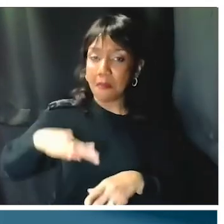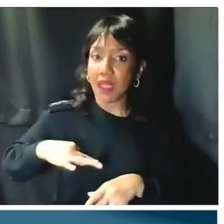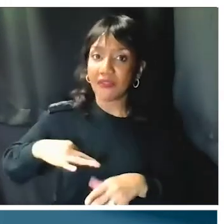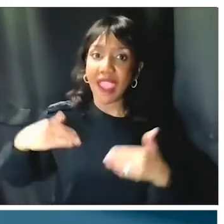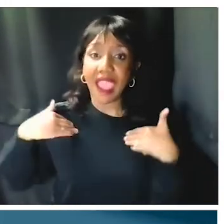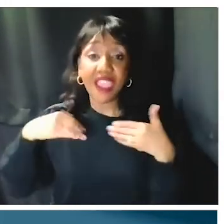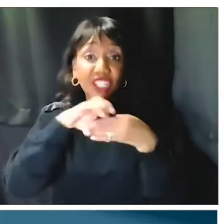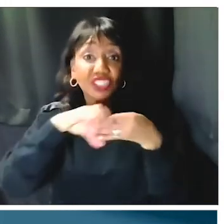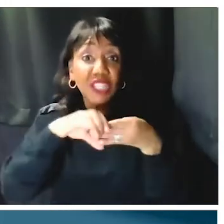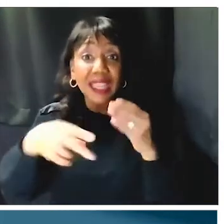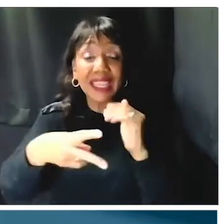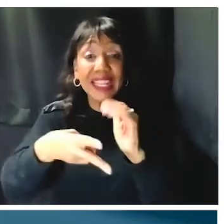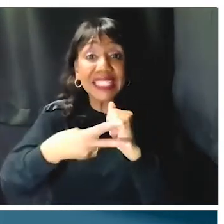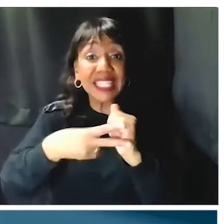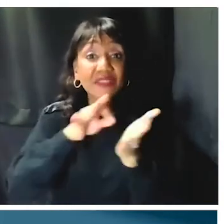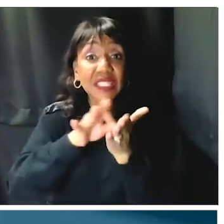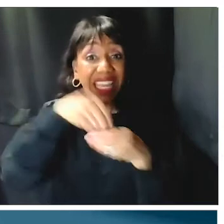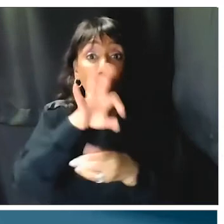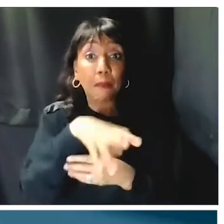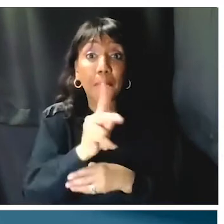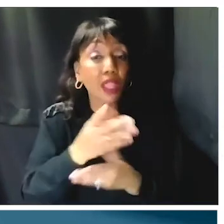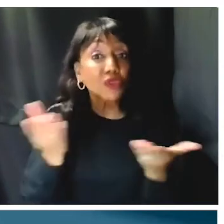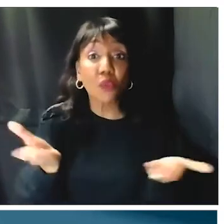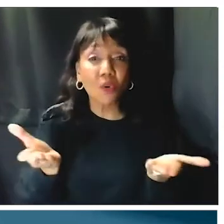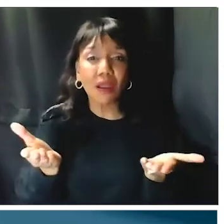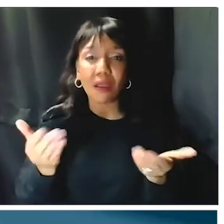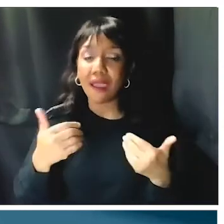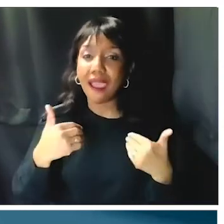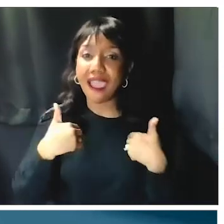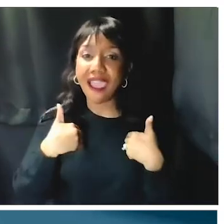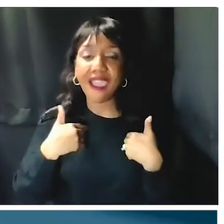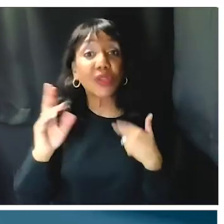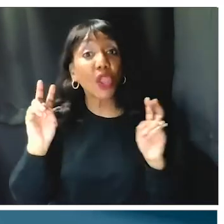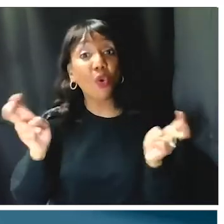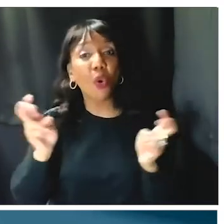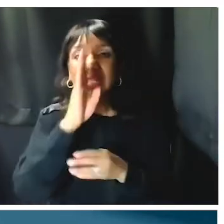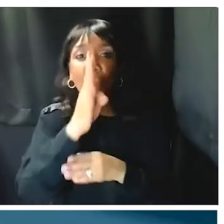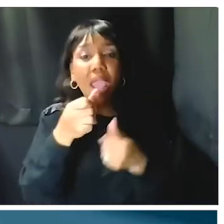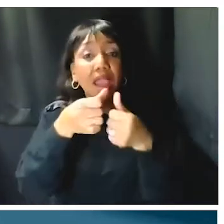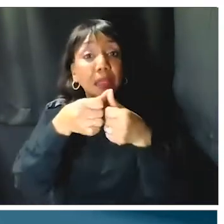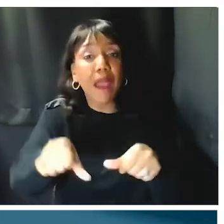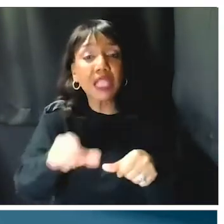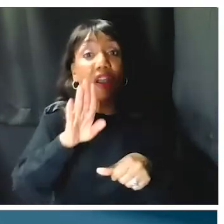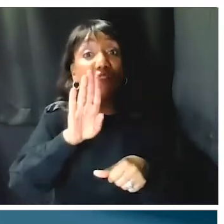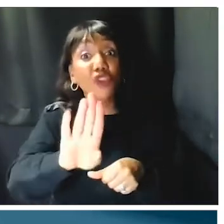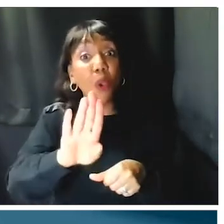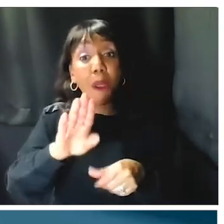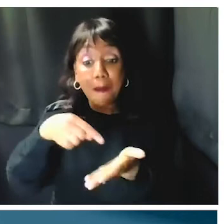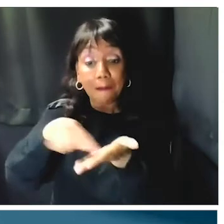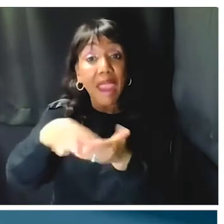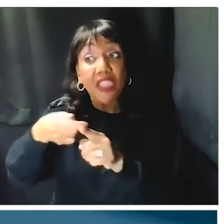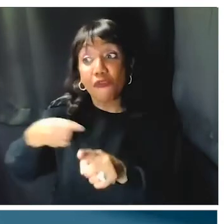having a checking and savings account at a bank is that you get a direct deposit of your paycheck from your